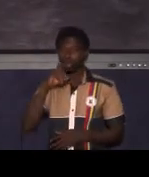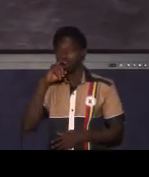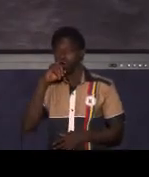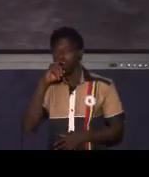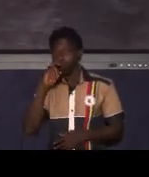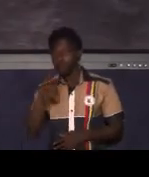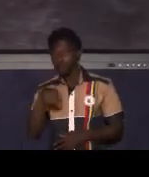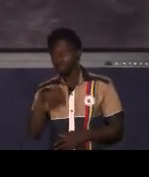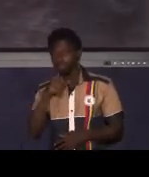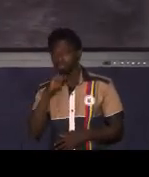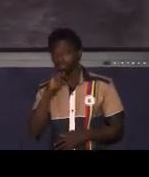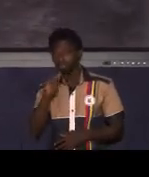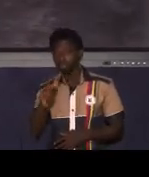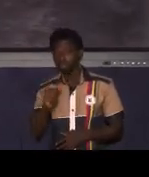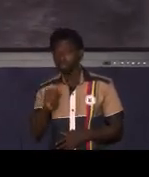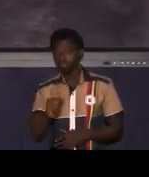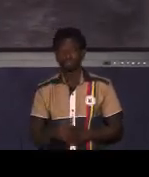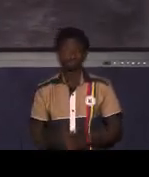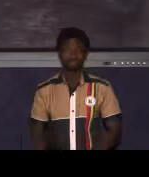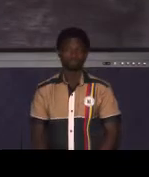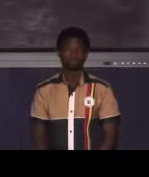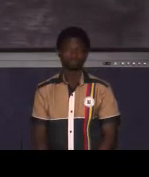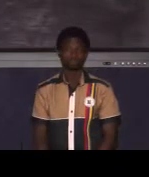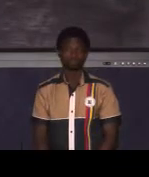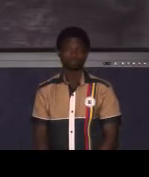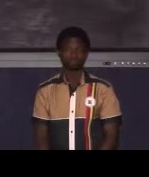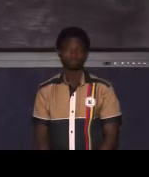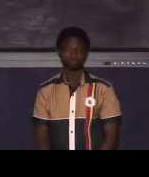becomes mustn't. Mustn't.